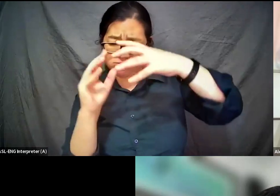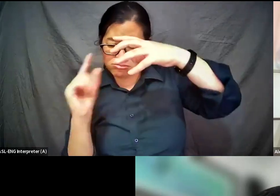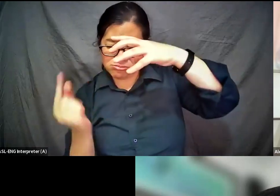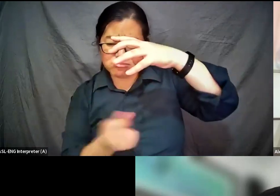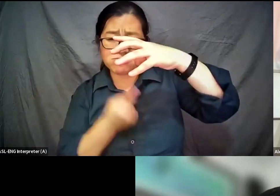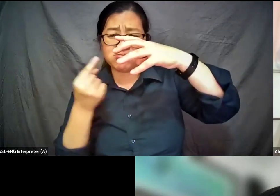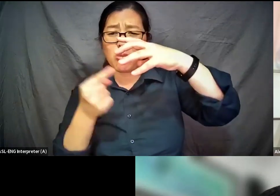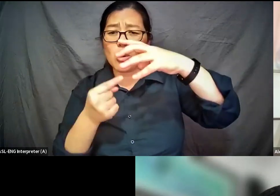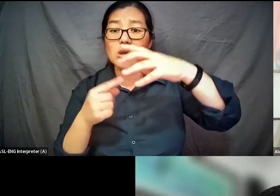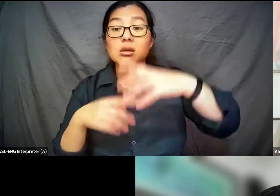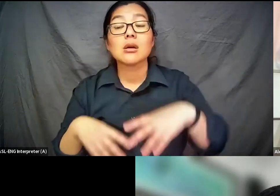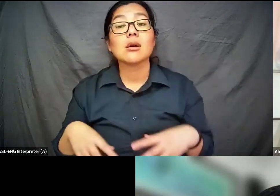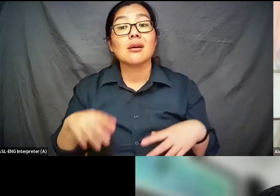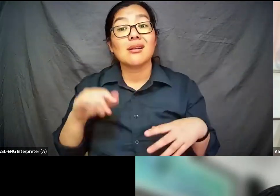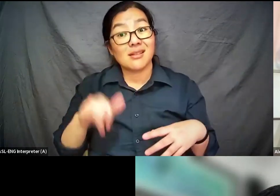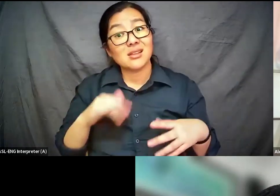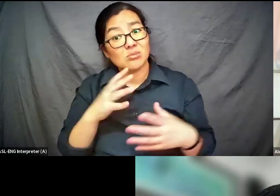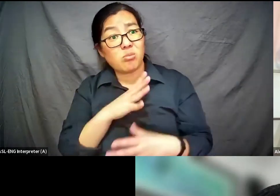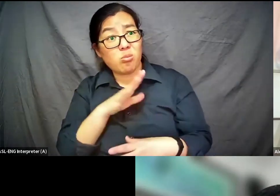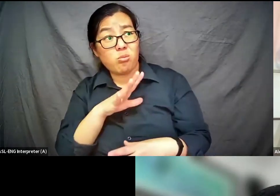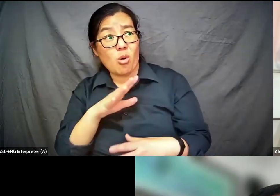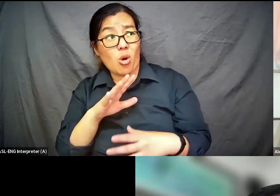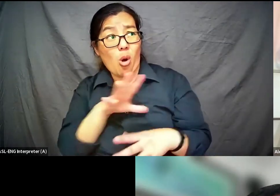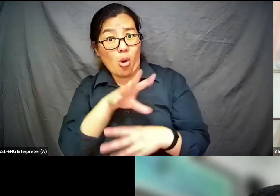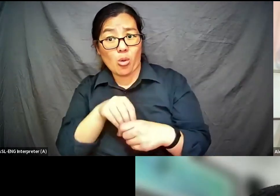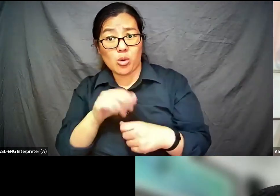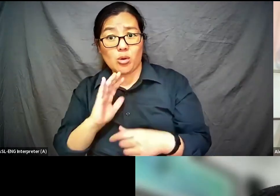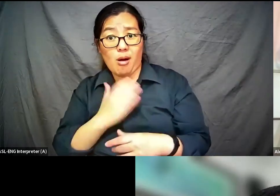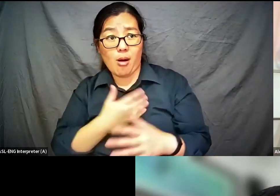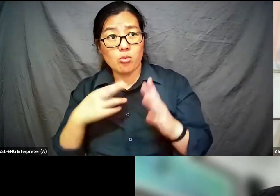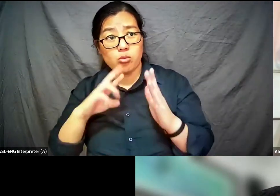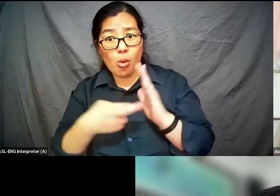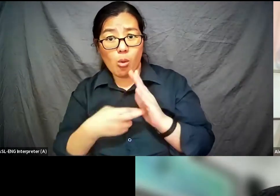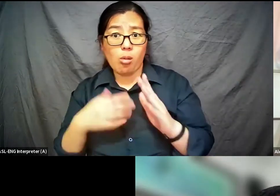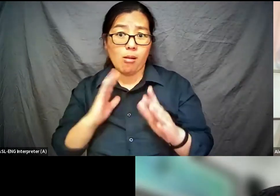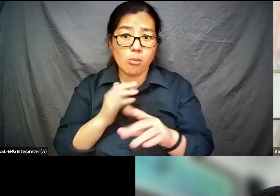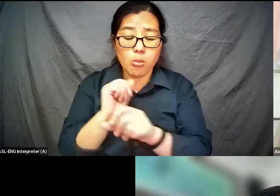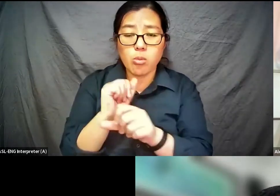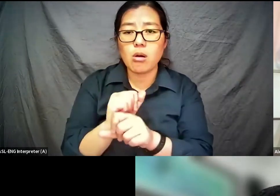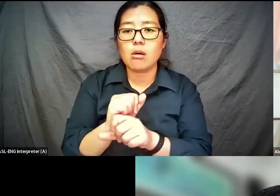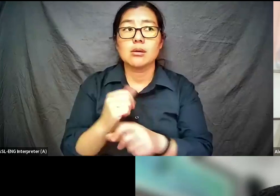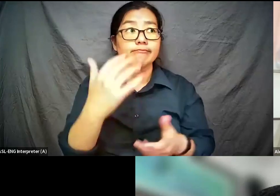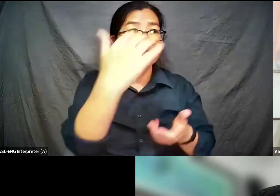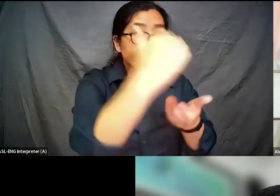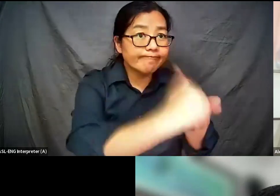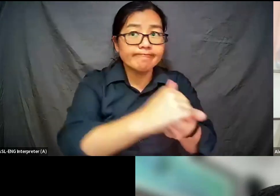I, and scrappy as we are, the